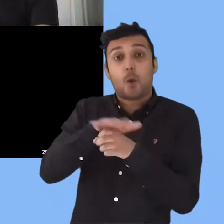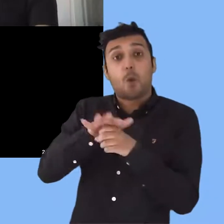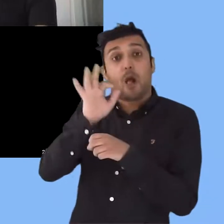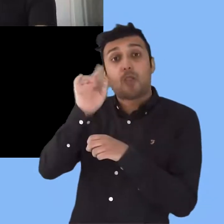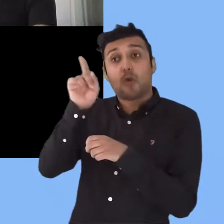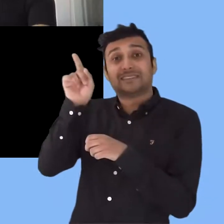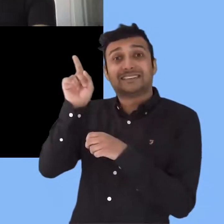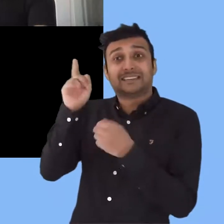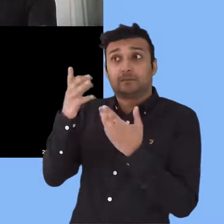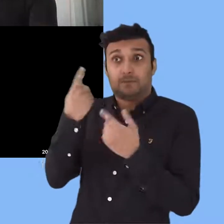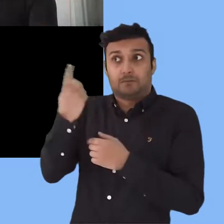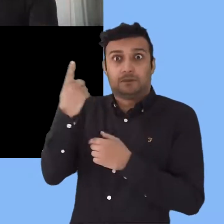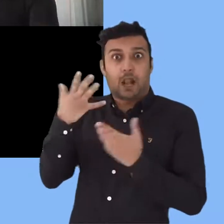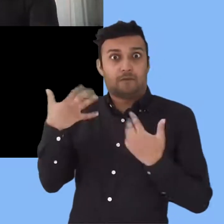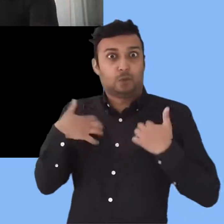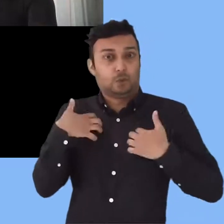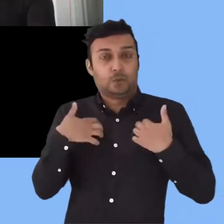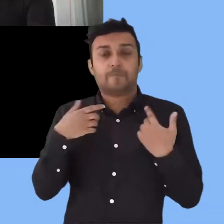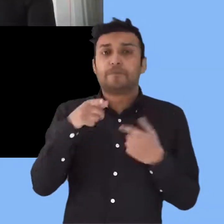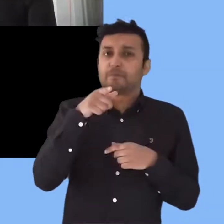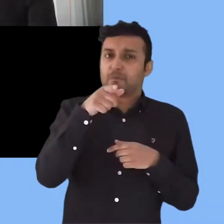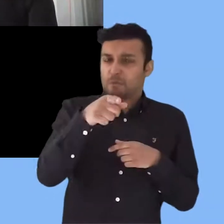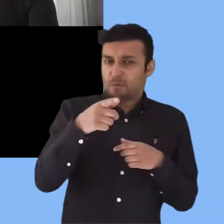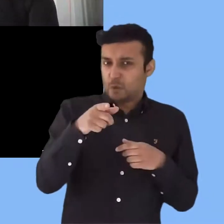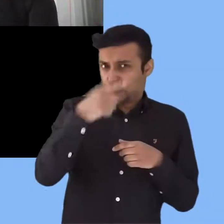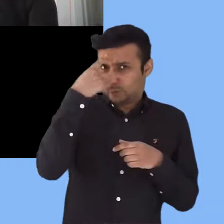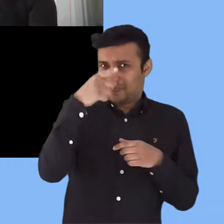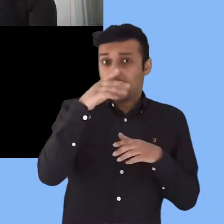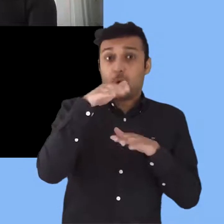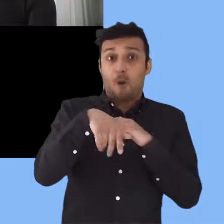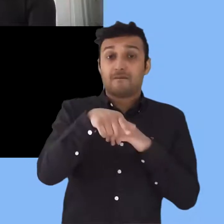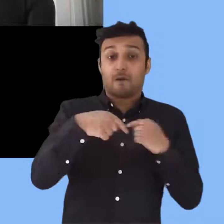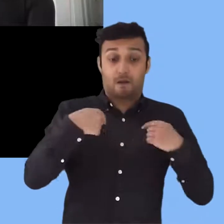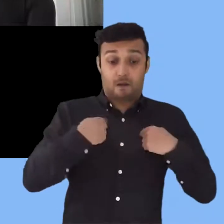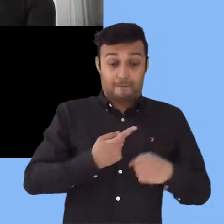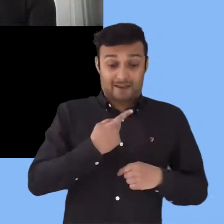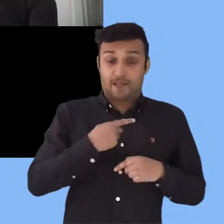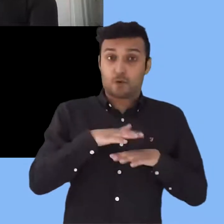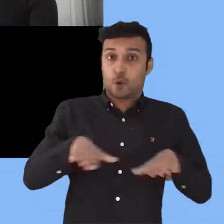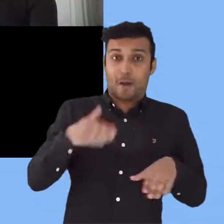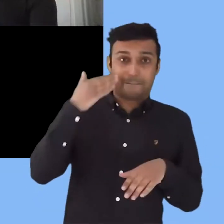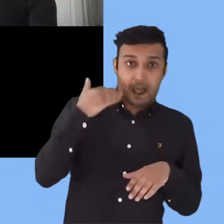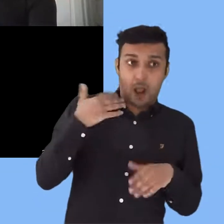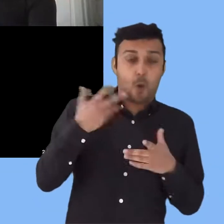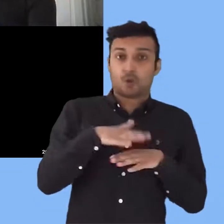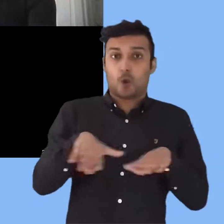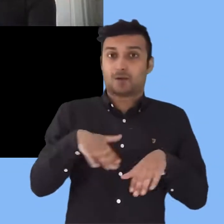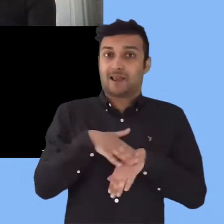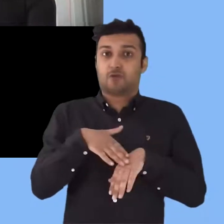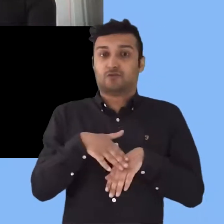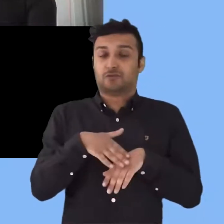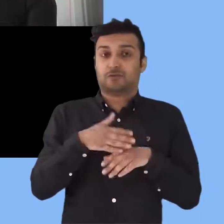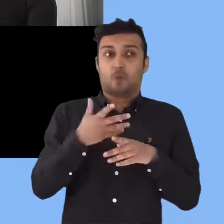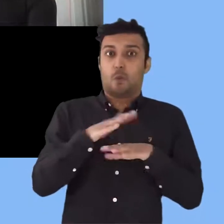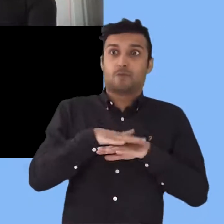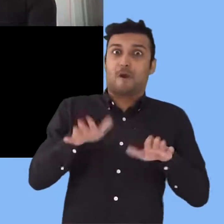What is your view about non-Black practitioners or non-Black facilitators leading anti-racist training?